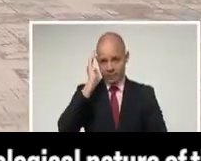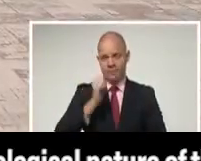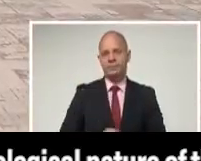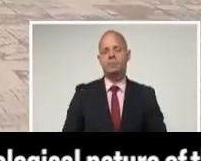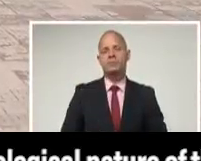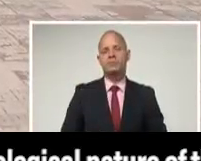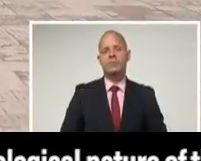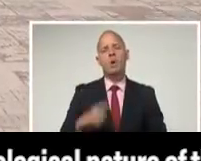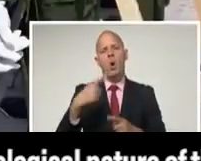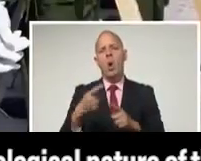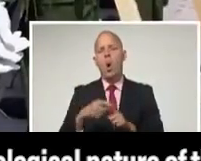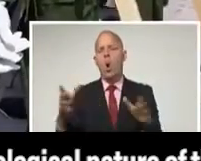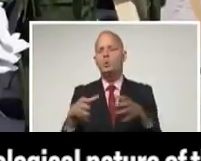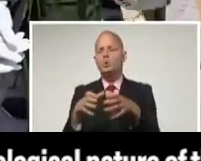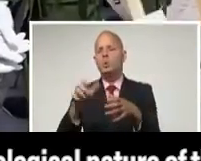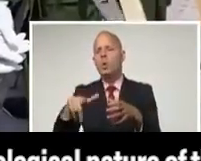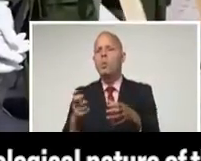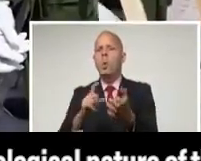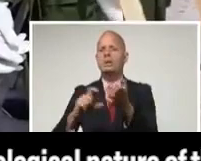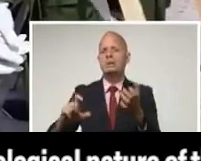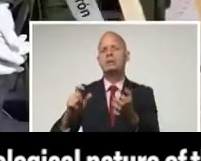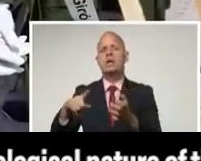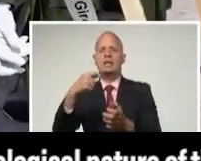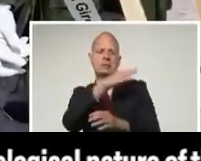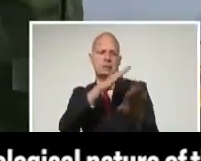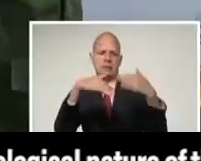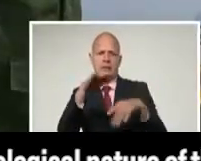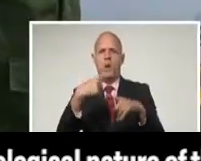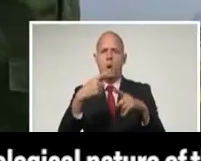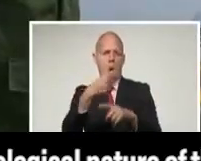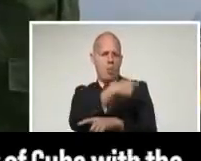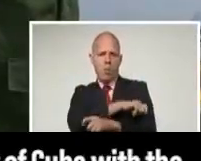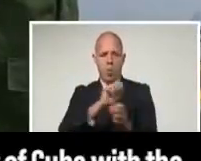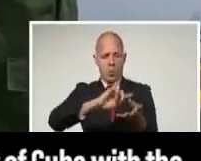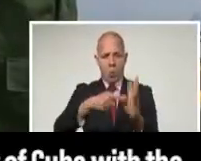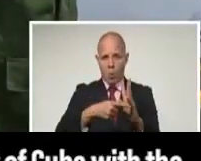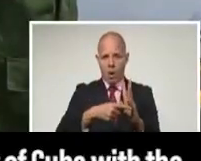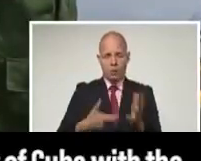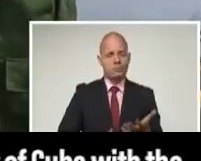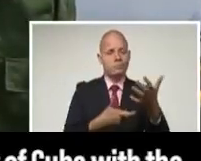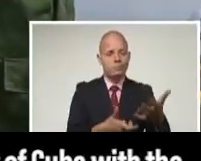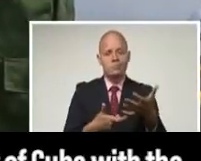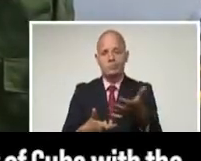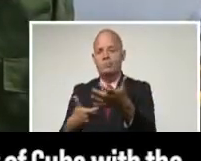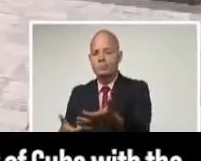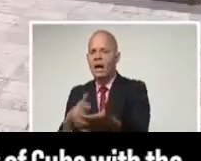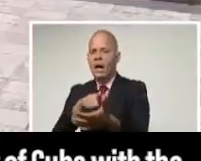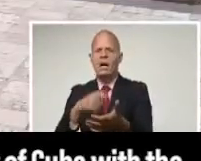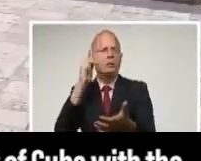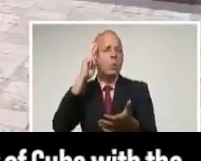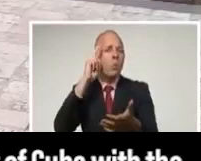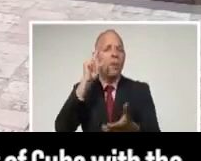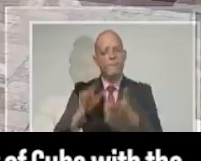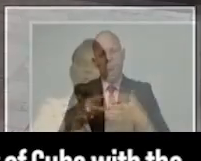the strategic objectives and plans to ensure the continuity of the process. As Raul Castro said during his opening